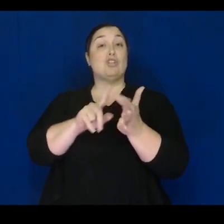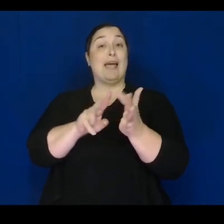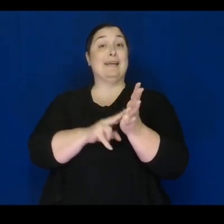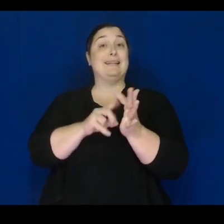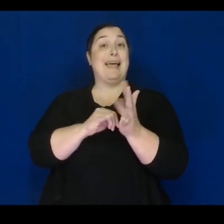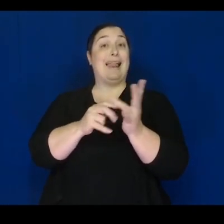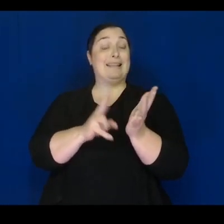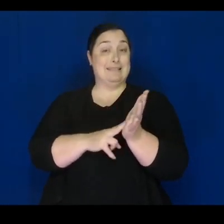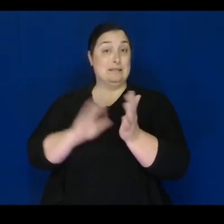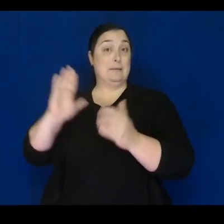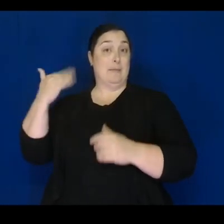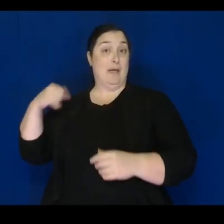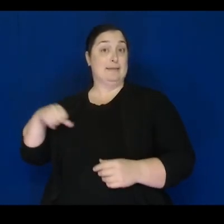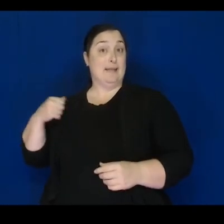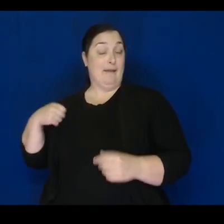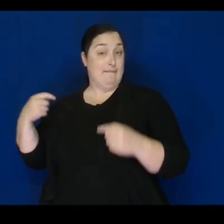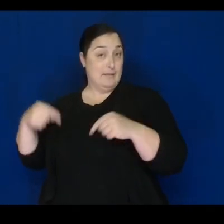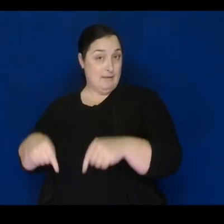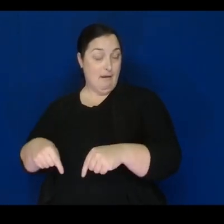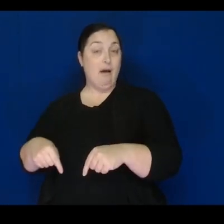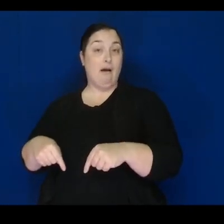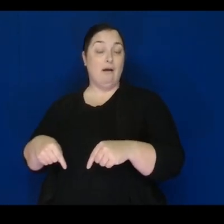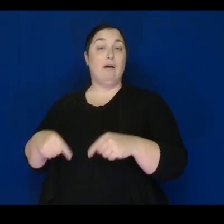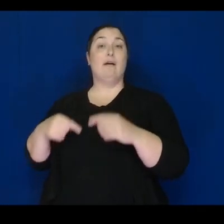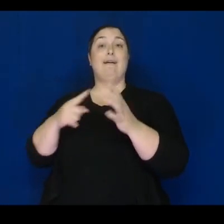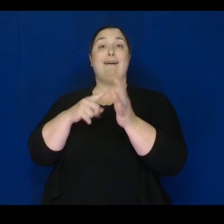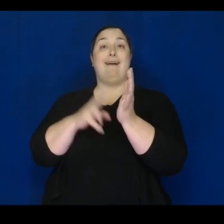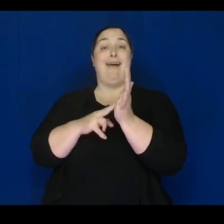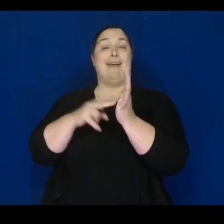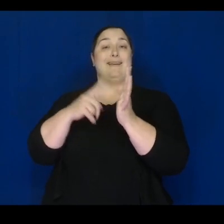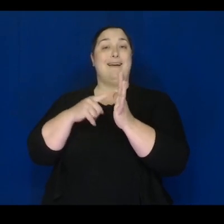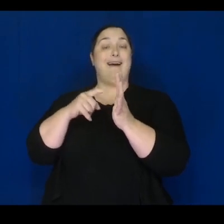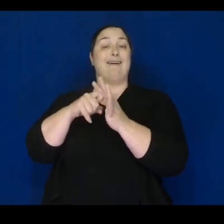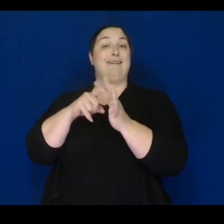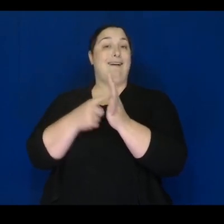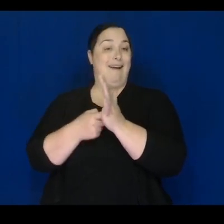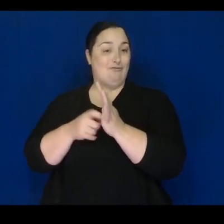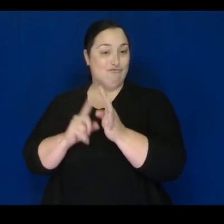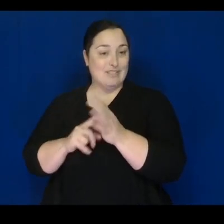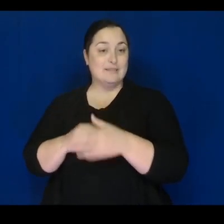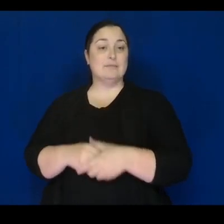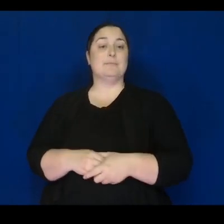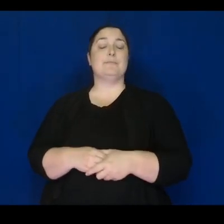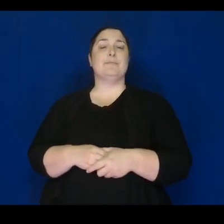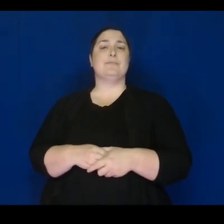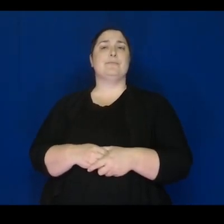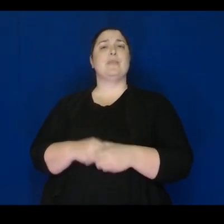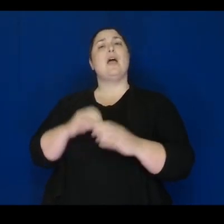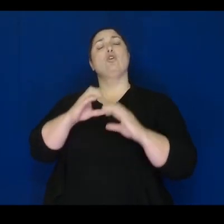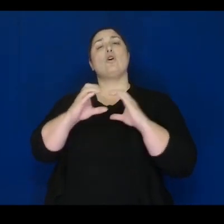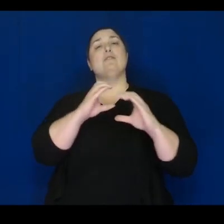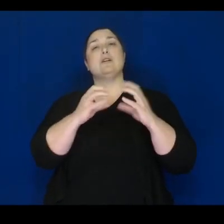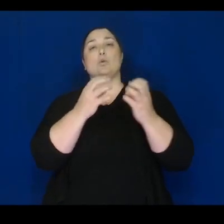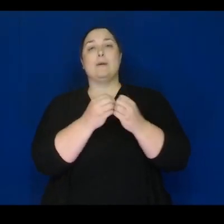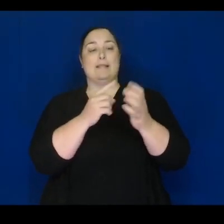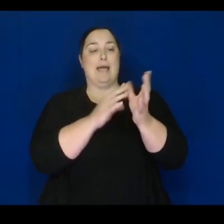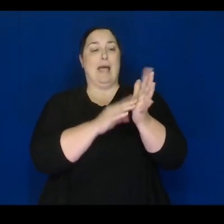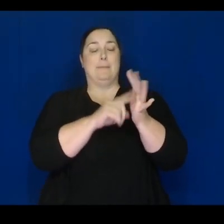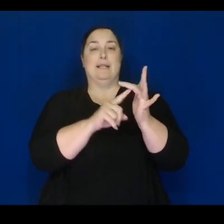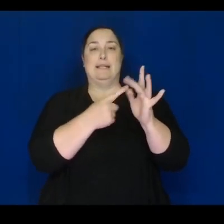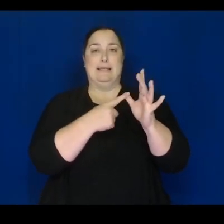previous staff here at the National Gallery, along with Anna Carrick, and also conversations with Emily